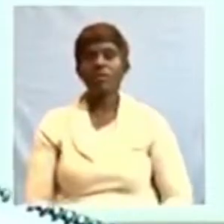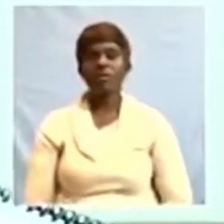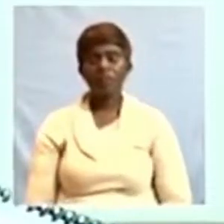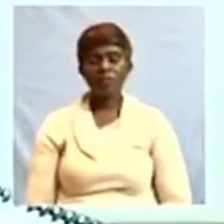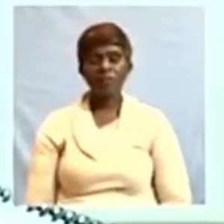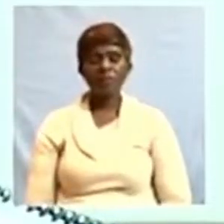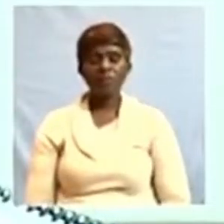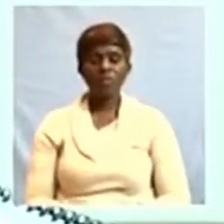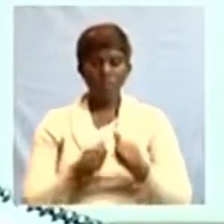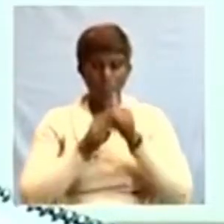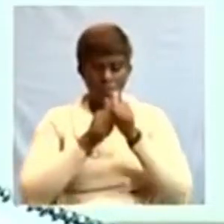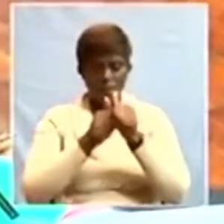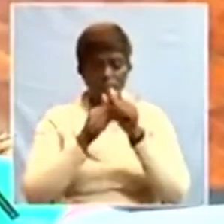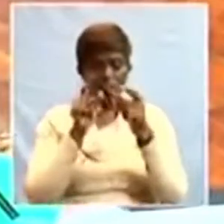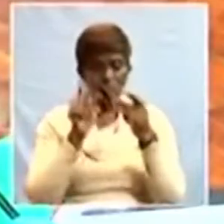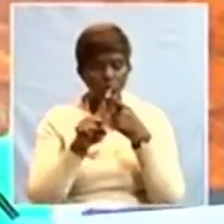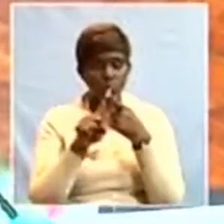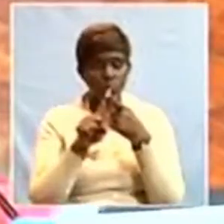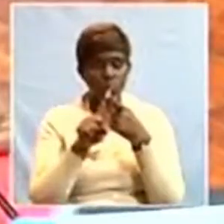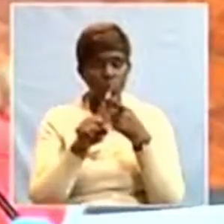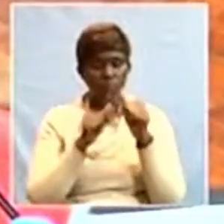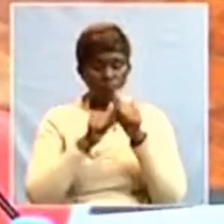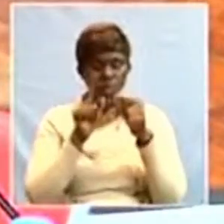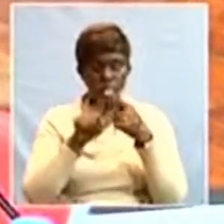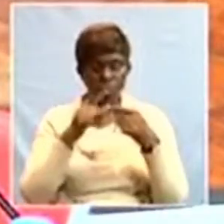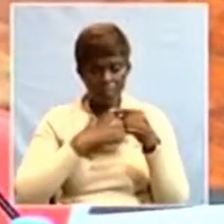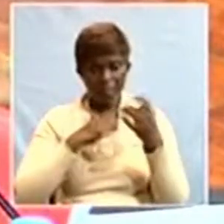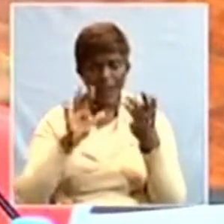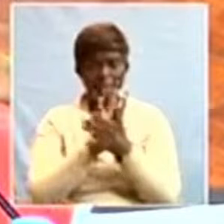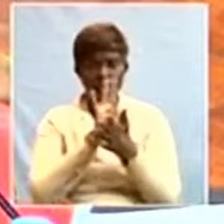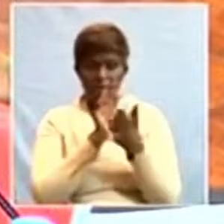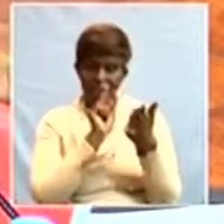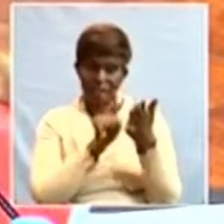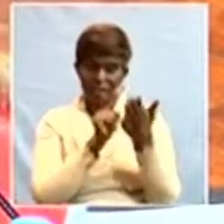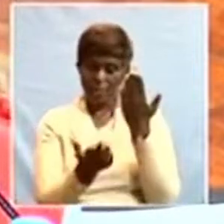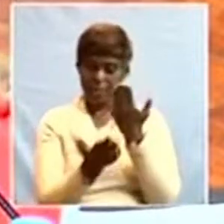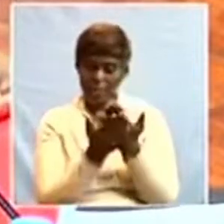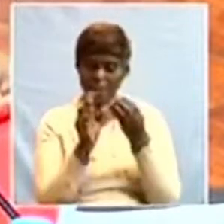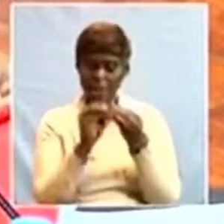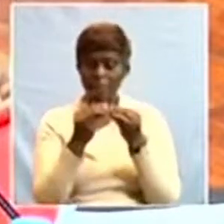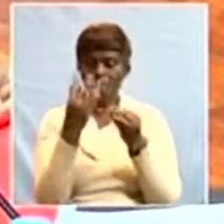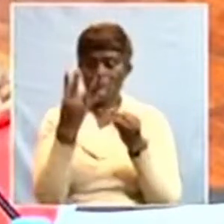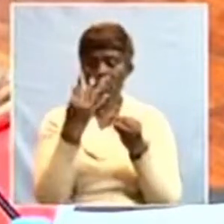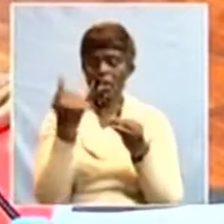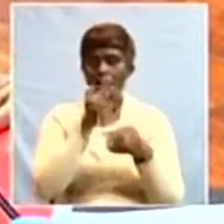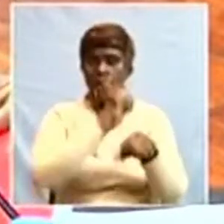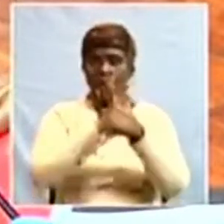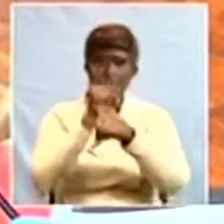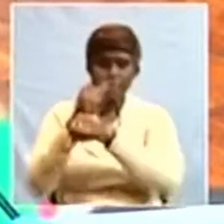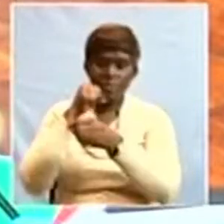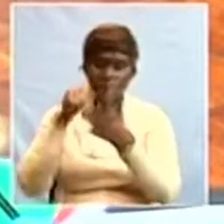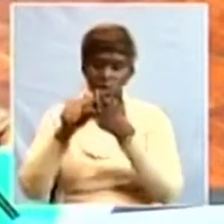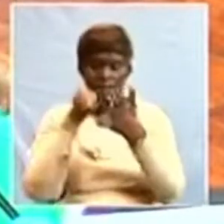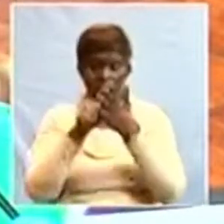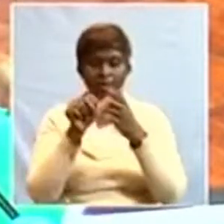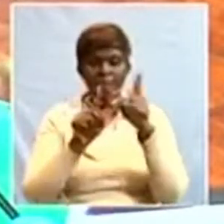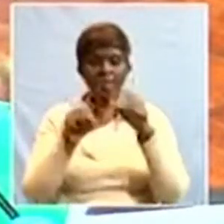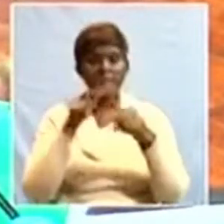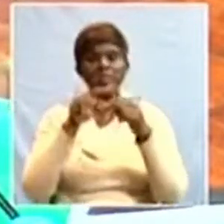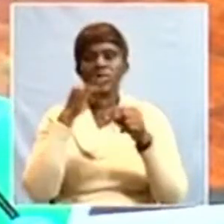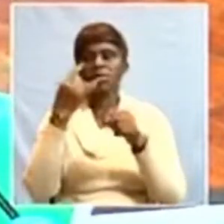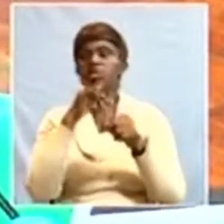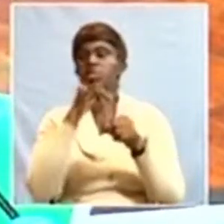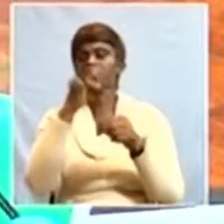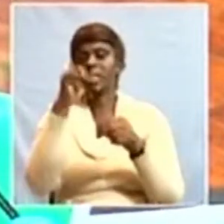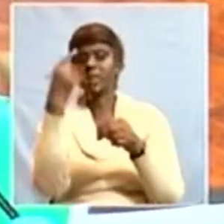So according to the documents, this Appendix 4, it's warning letters, meaning people are not yet charged.